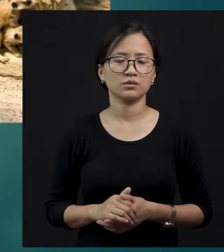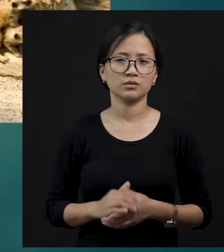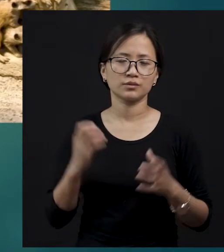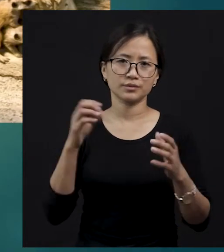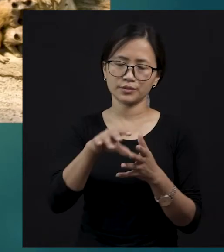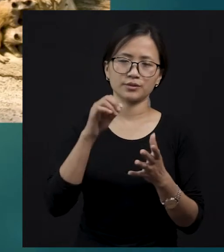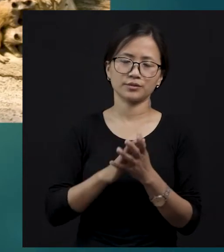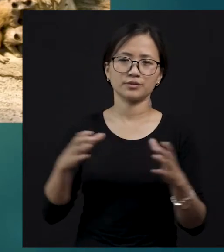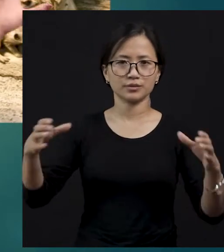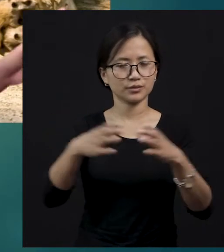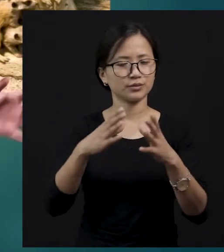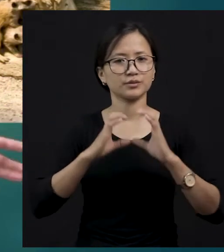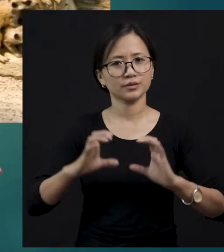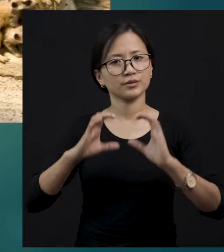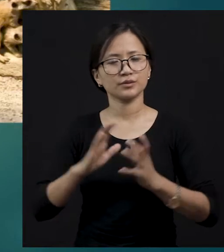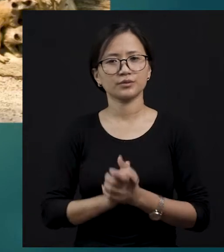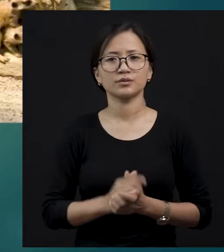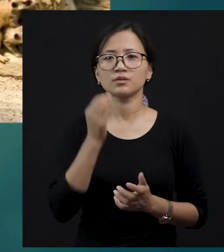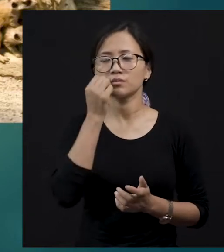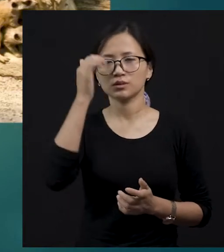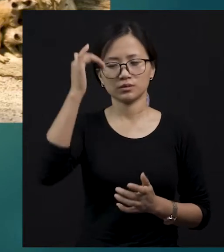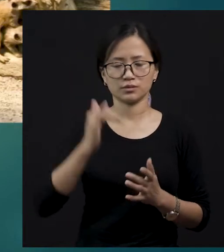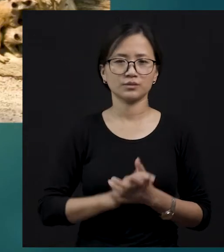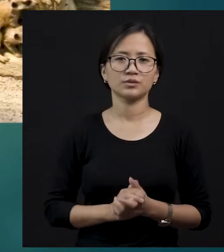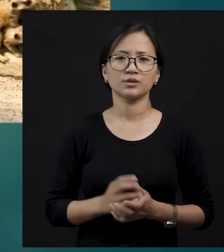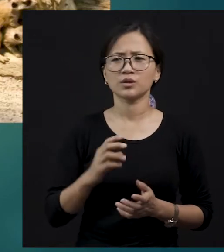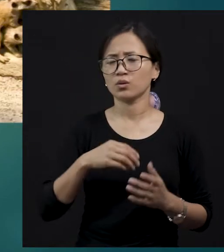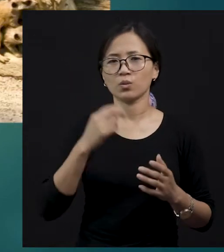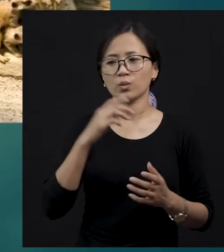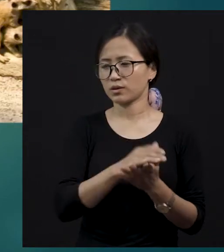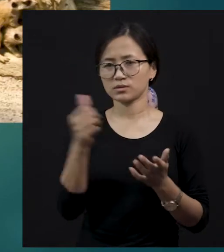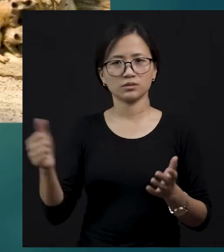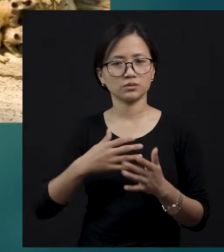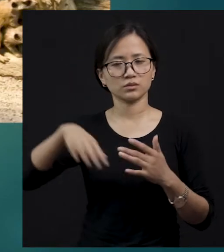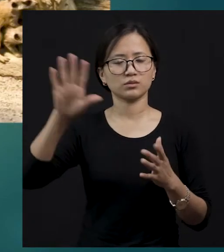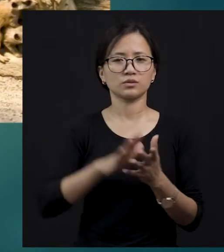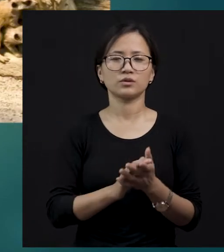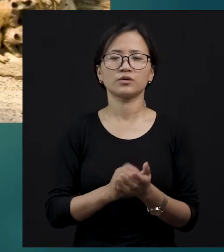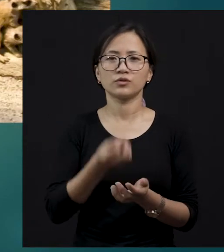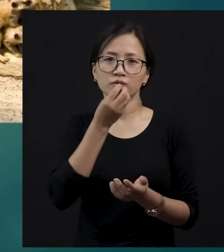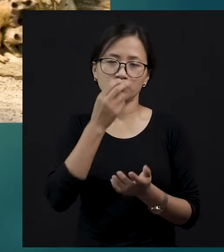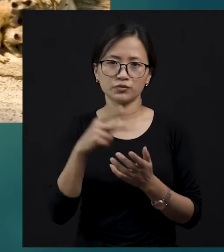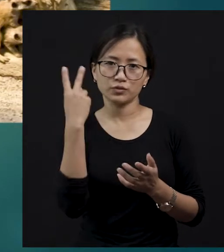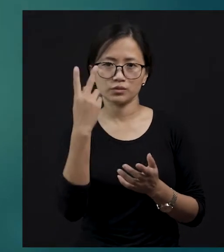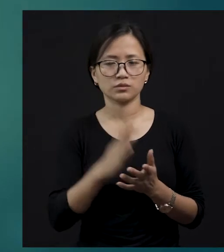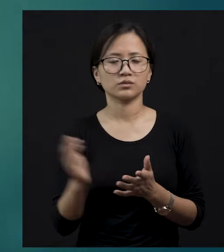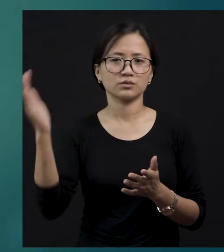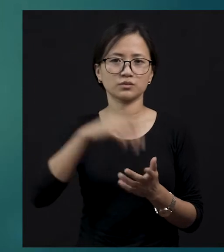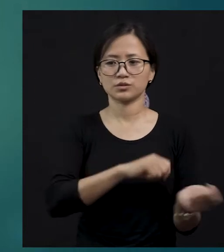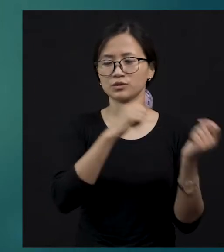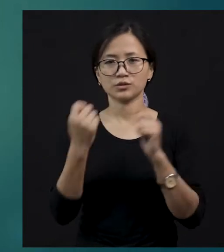group by some male members when the others go out for food and wait until they return for the night.